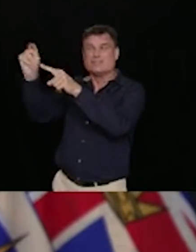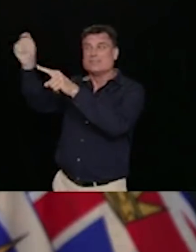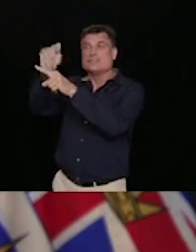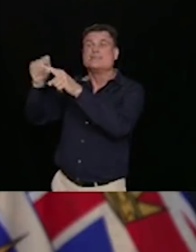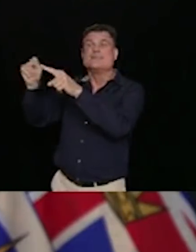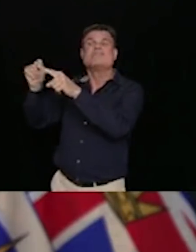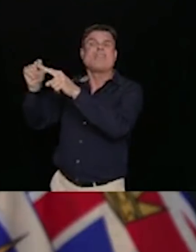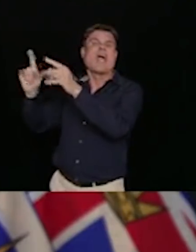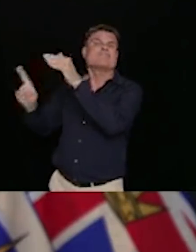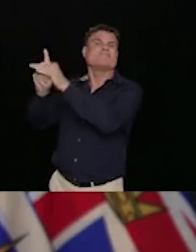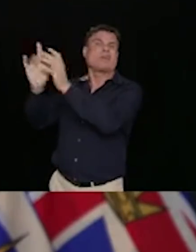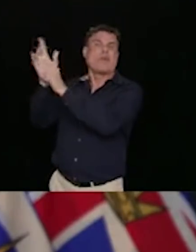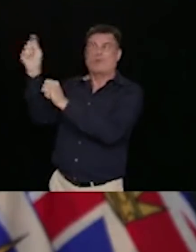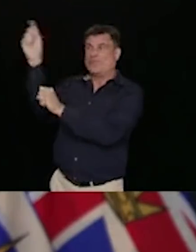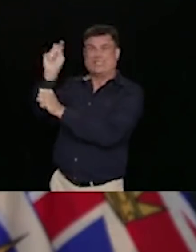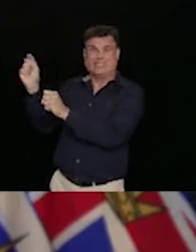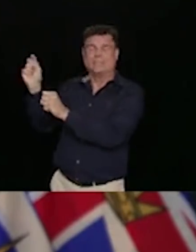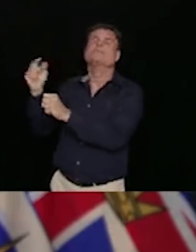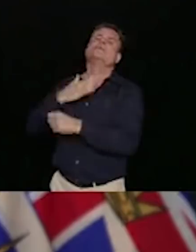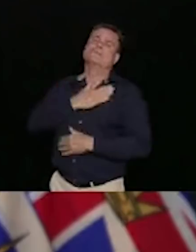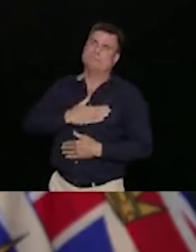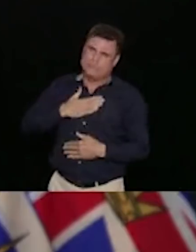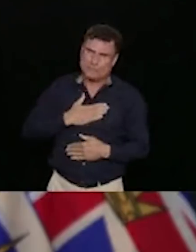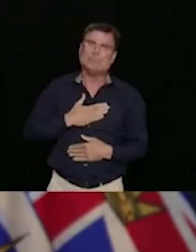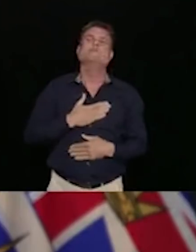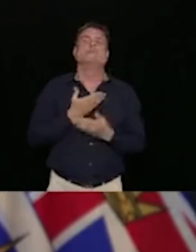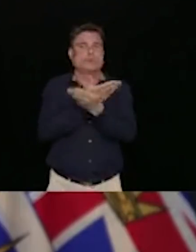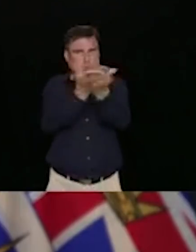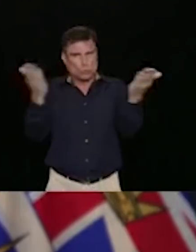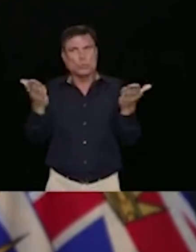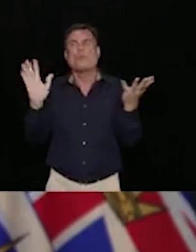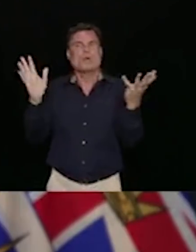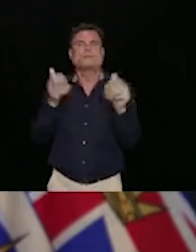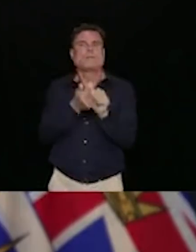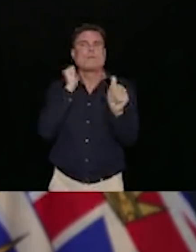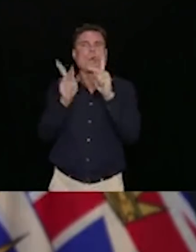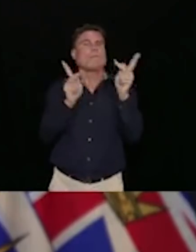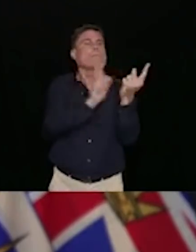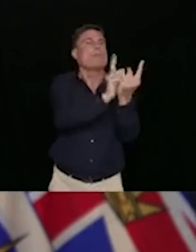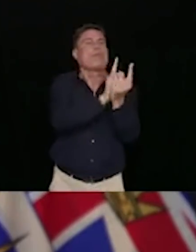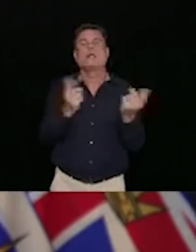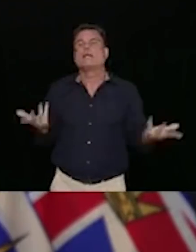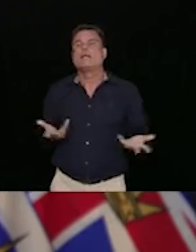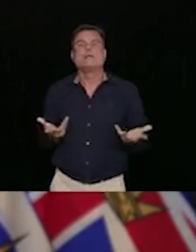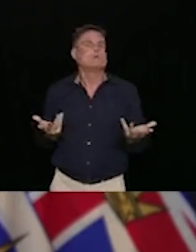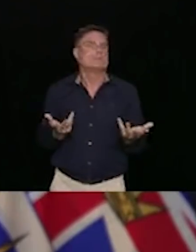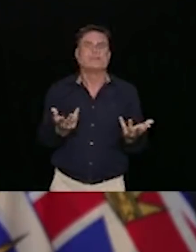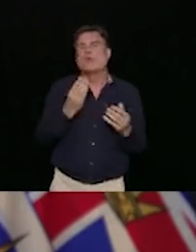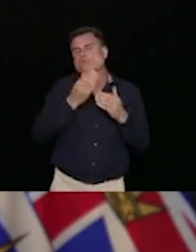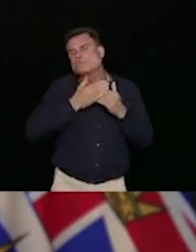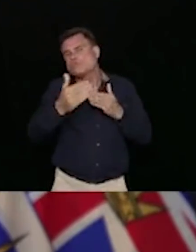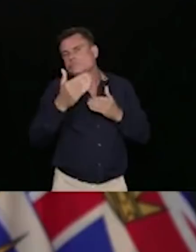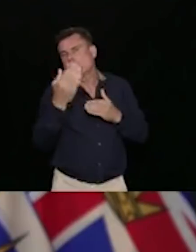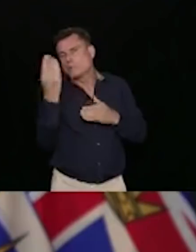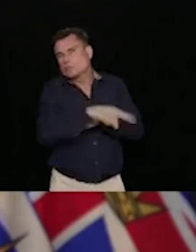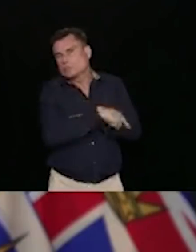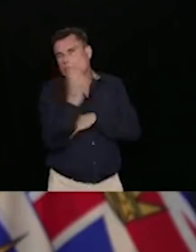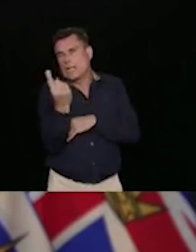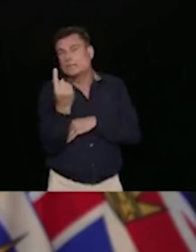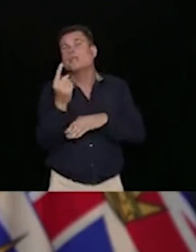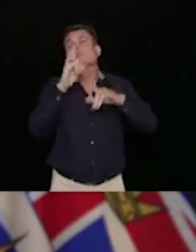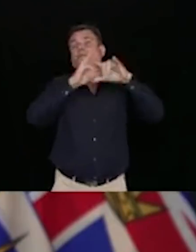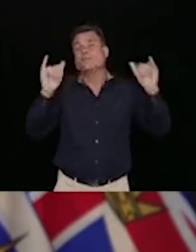community outbreaks other than the ones that we've reported on this week. We now have 4 cases related to the